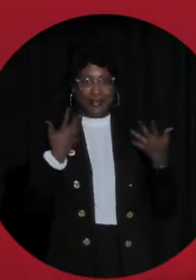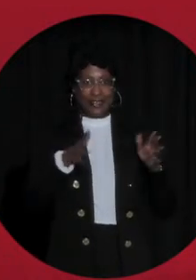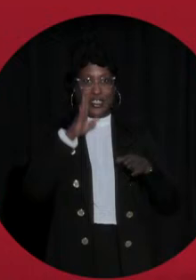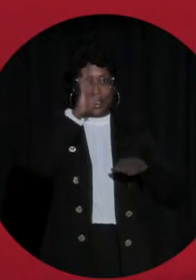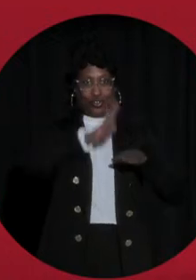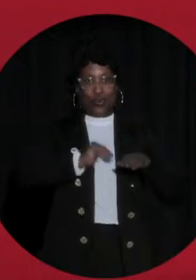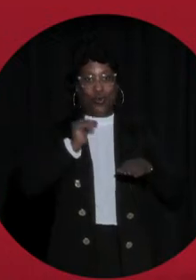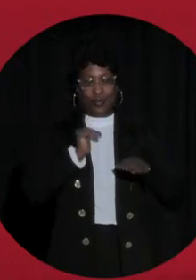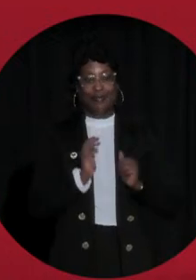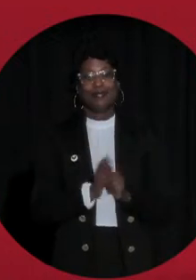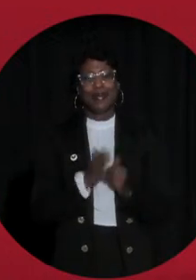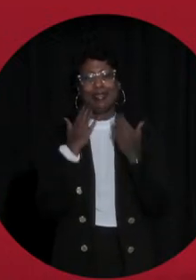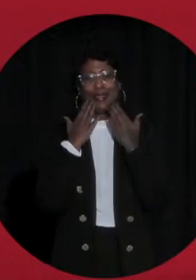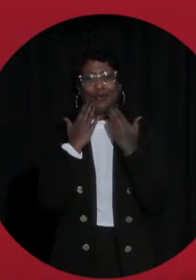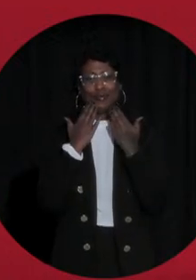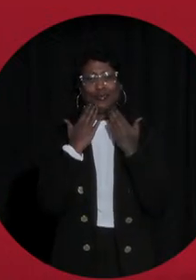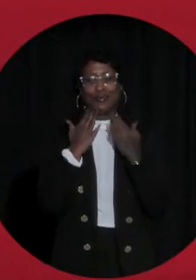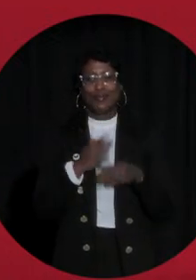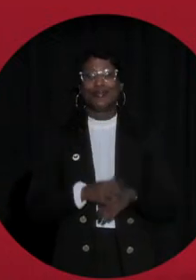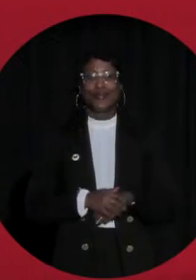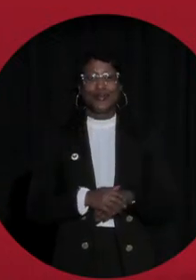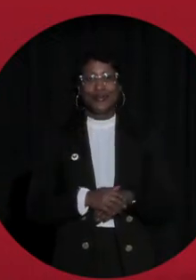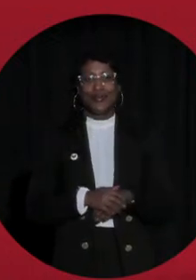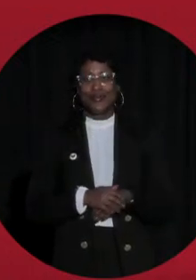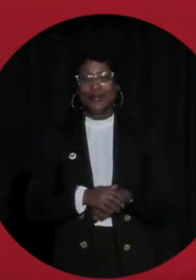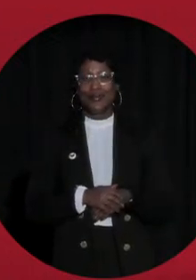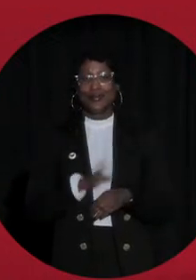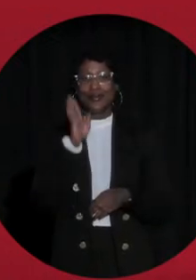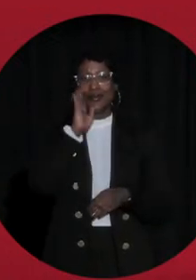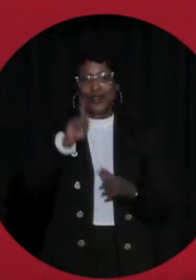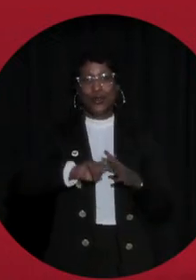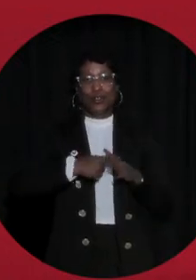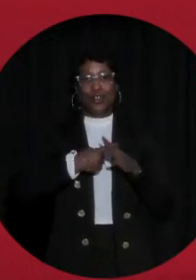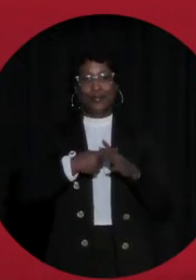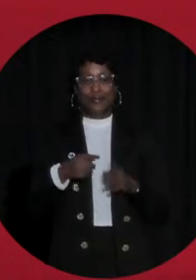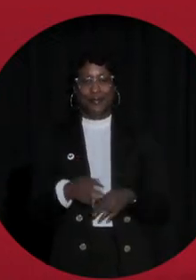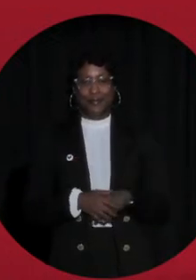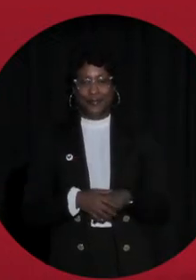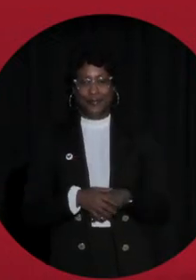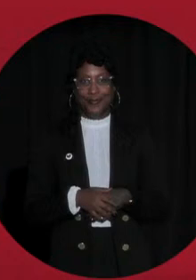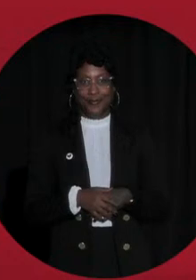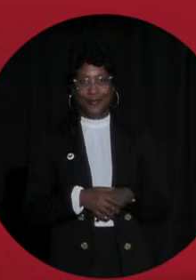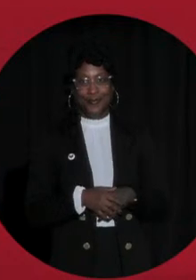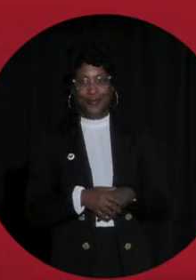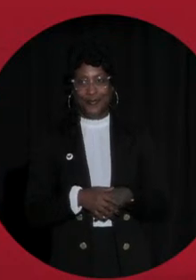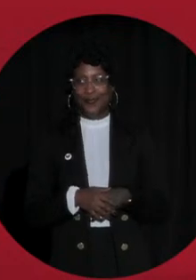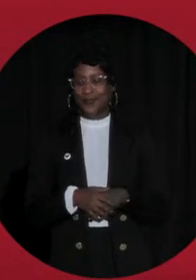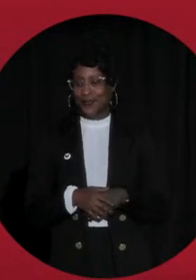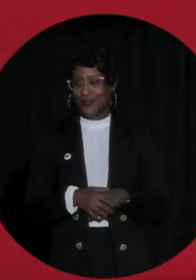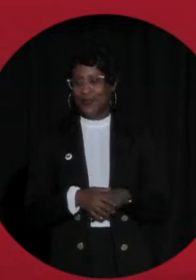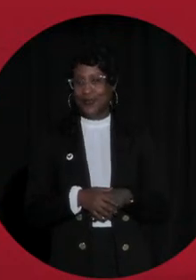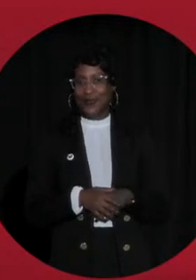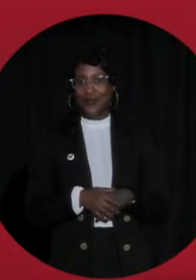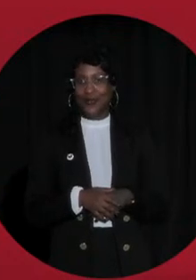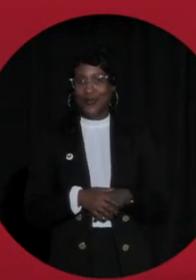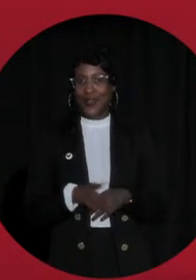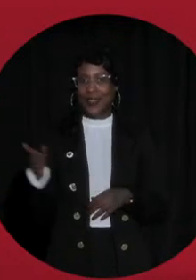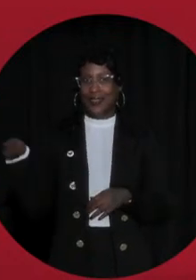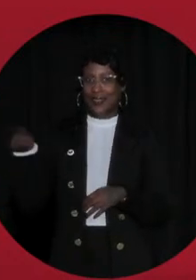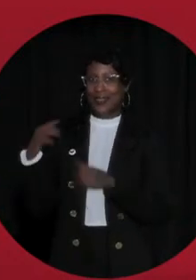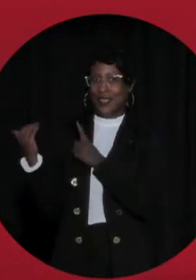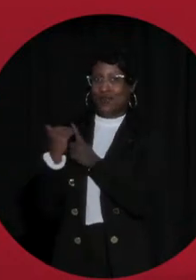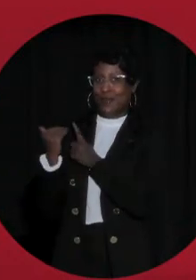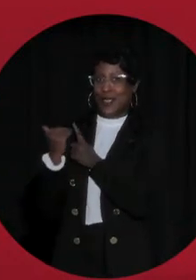And we're going to begin. So And they're reminding me that